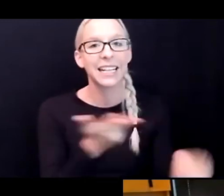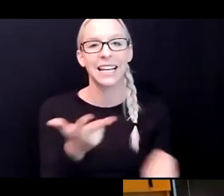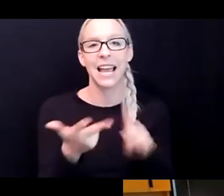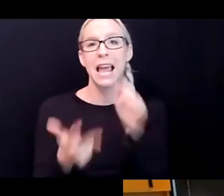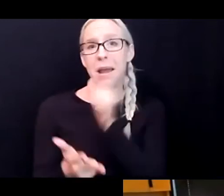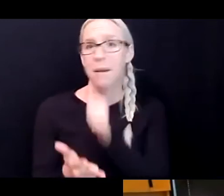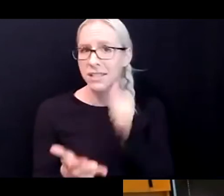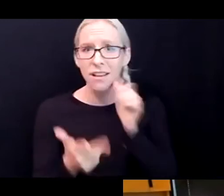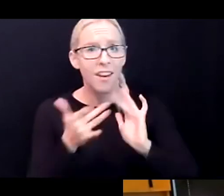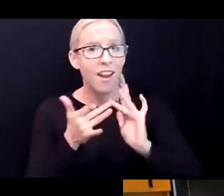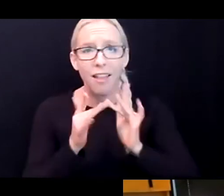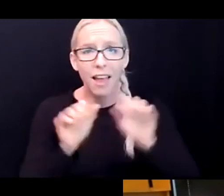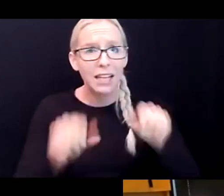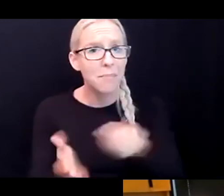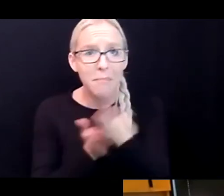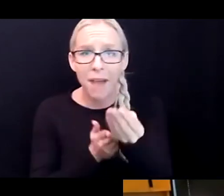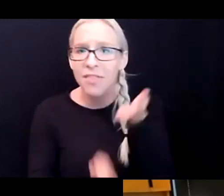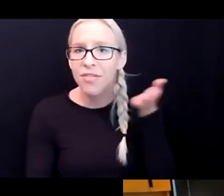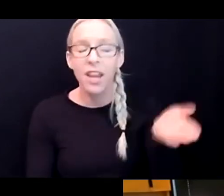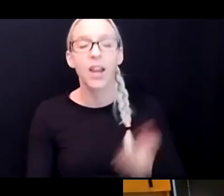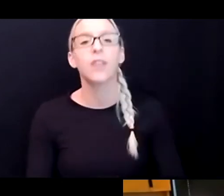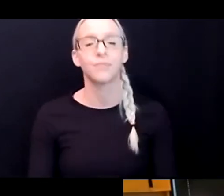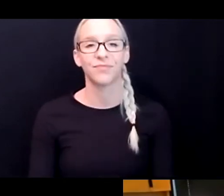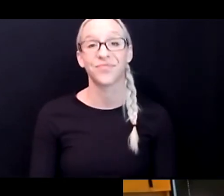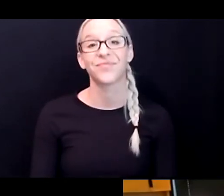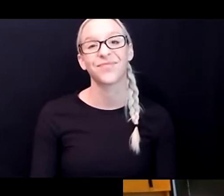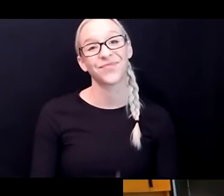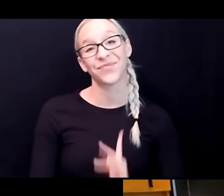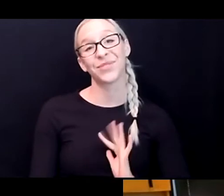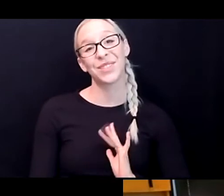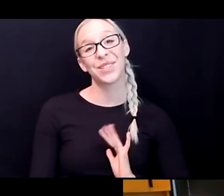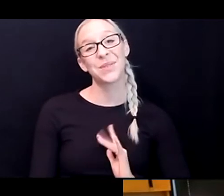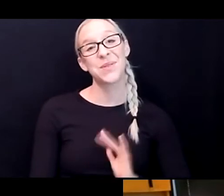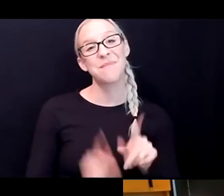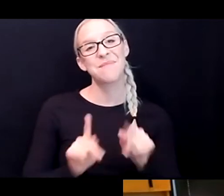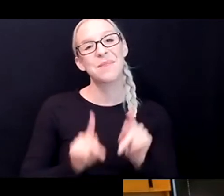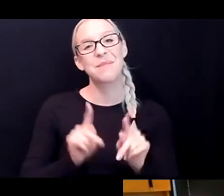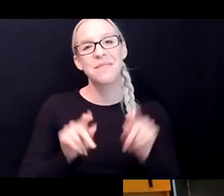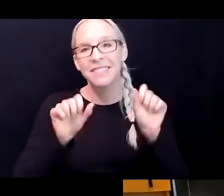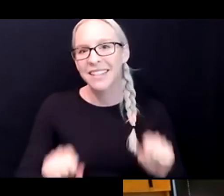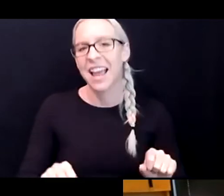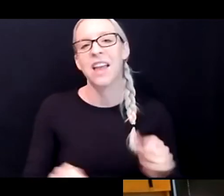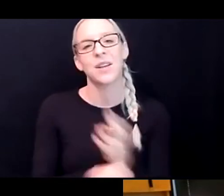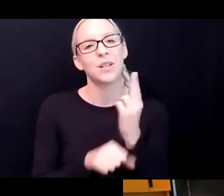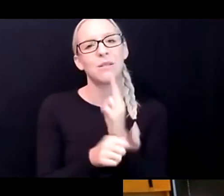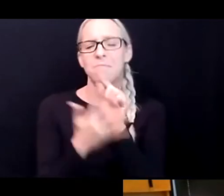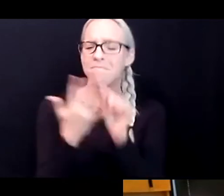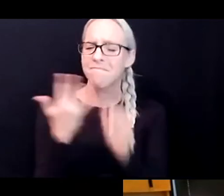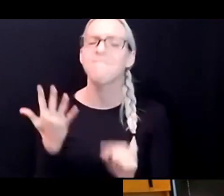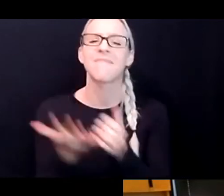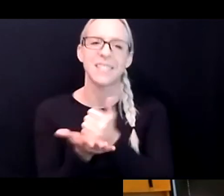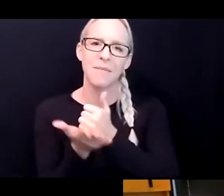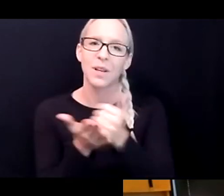online purchases. I see a lot of those that come through. So it's pretty cool that people are able to use a Visa debit card